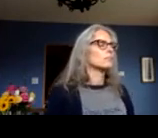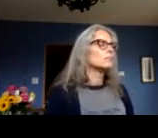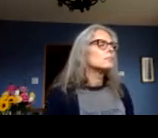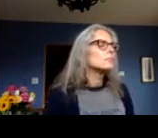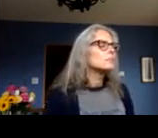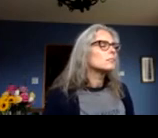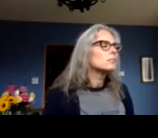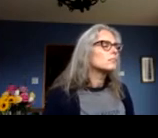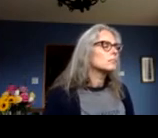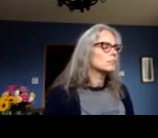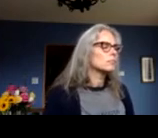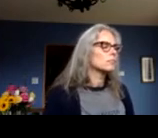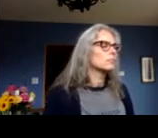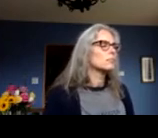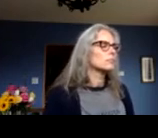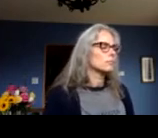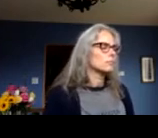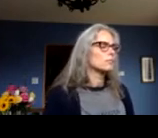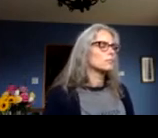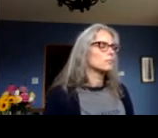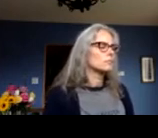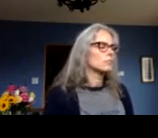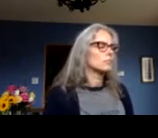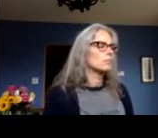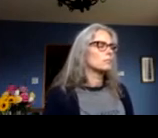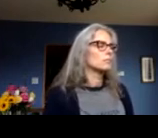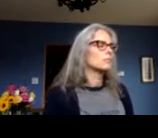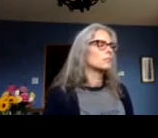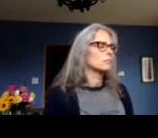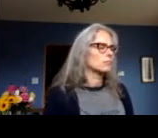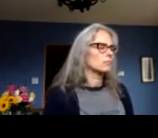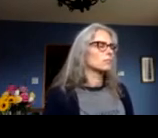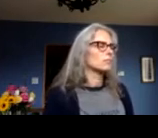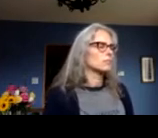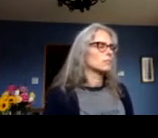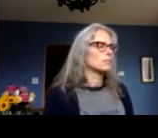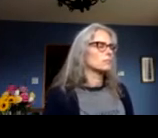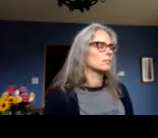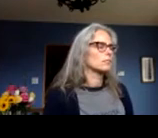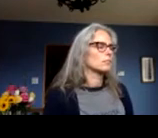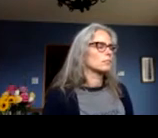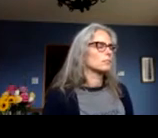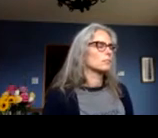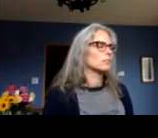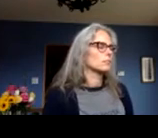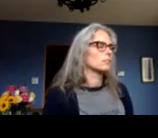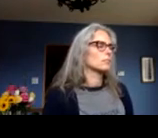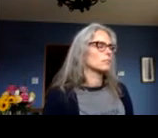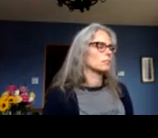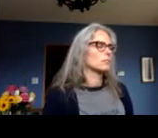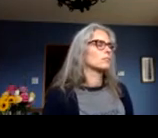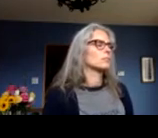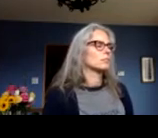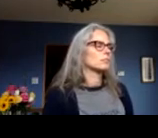got a Google Doc here that's attached. I could be writing in my Google Doc and then I'm like, okay, I'm done, great. And I just close that Google Doc and I forget to go back